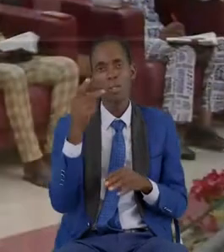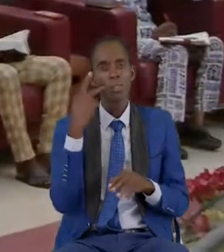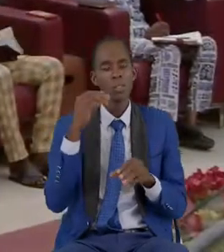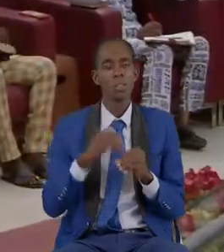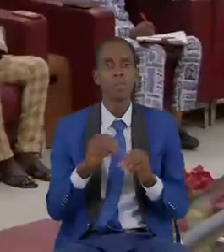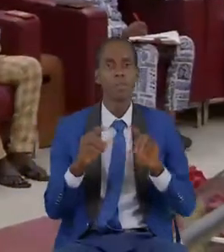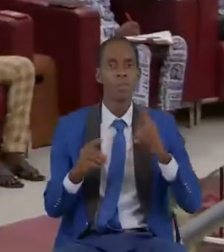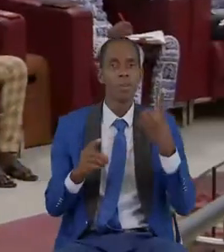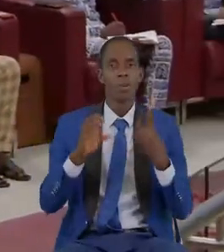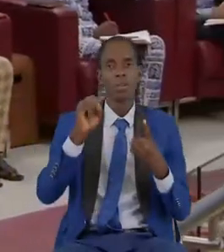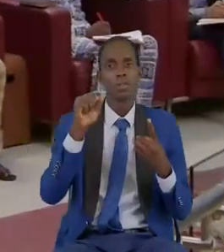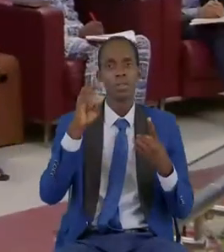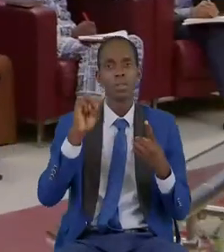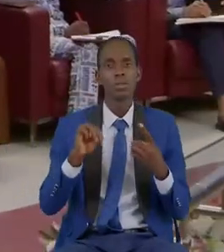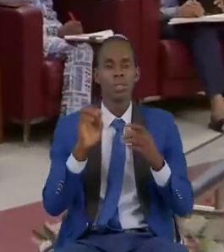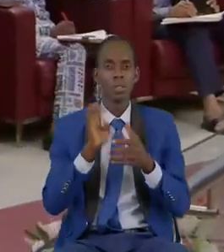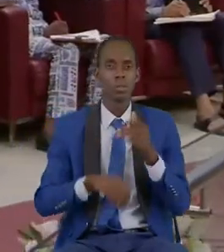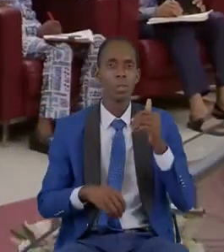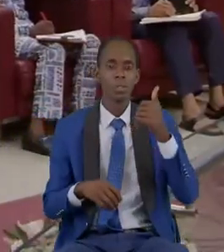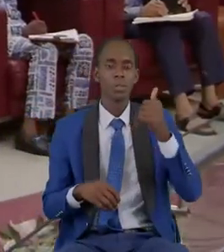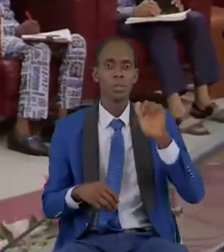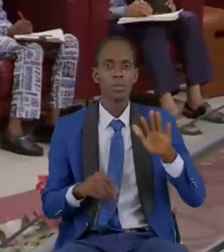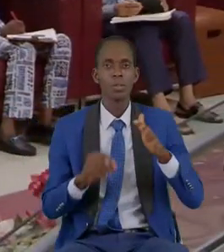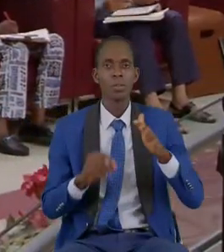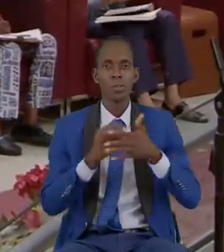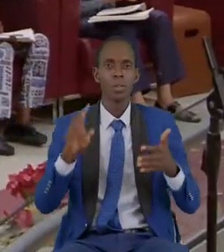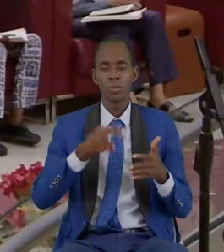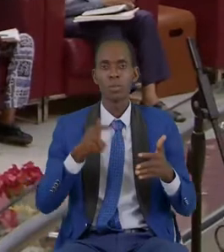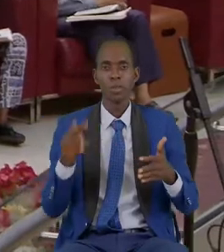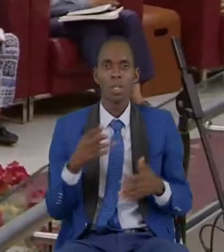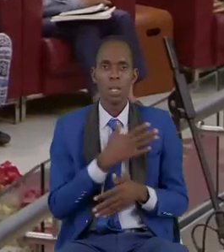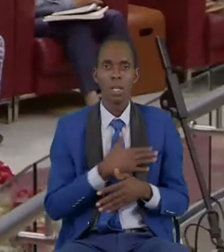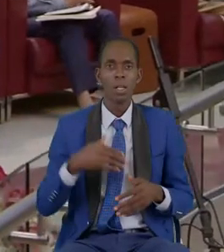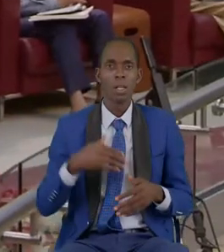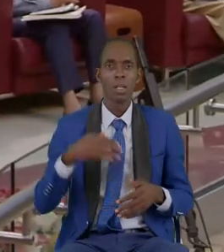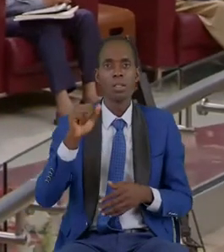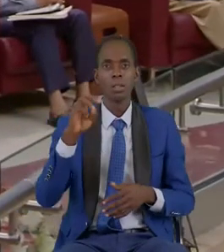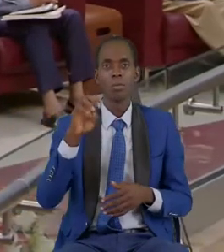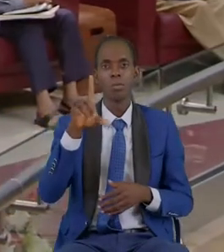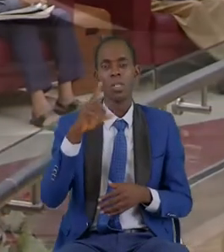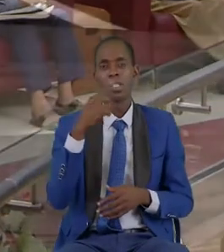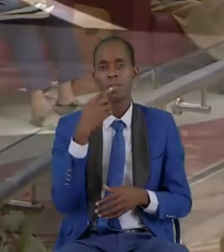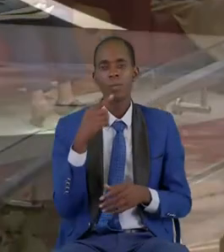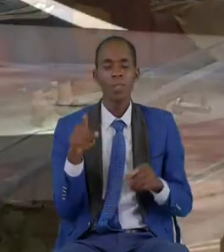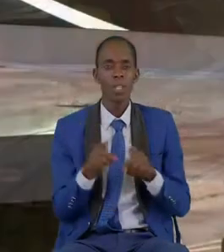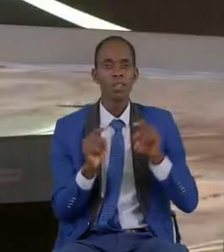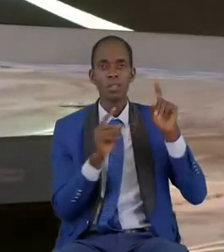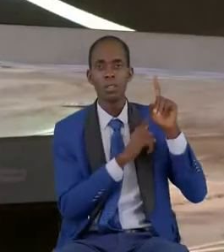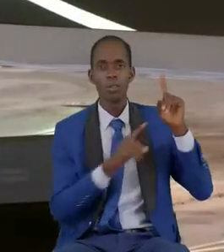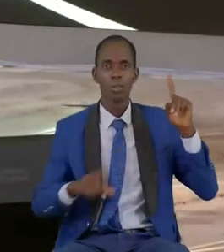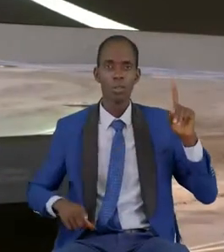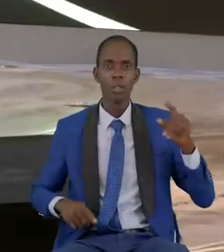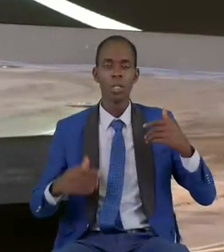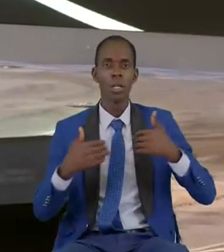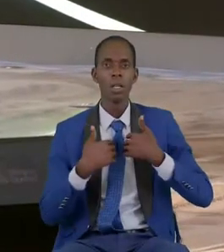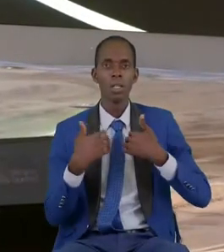15, I'm reading from verse 22. And Samuel said, "At the Lord as great delight